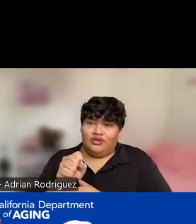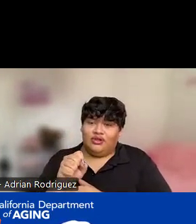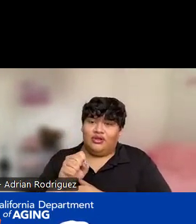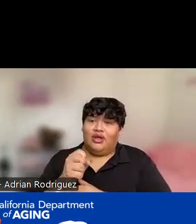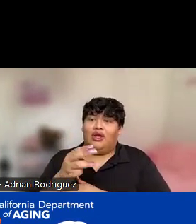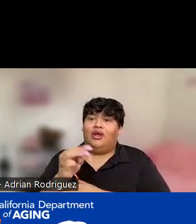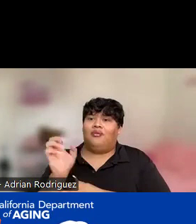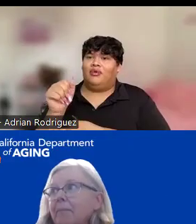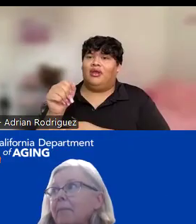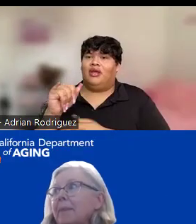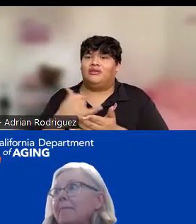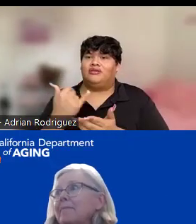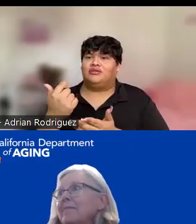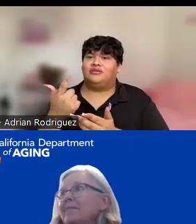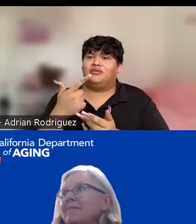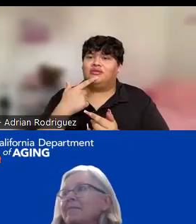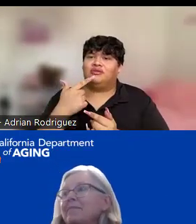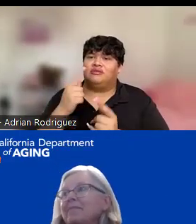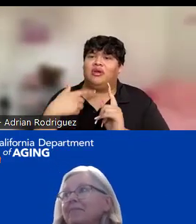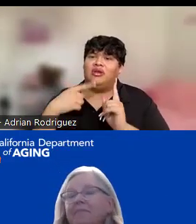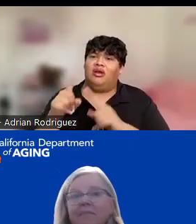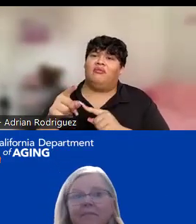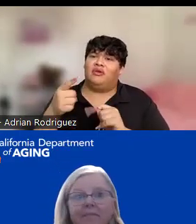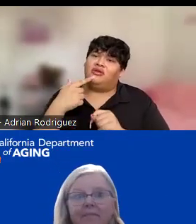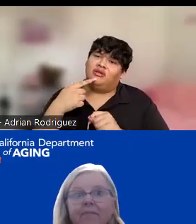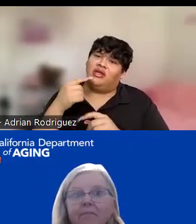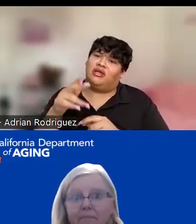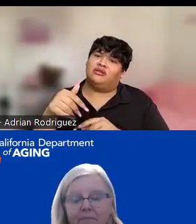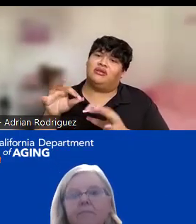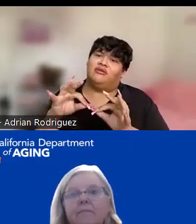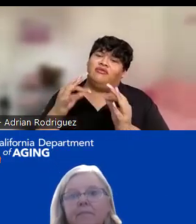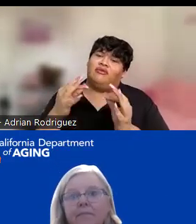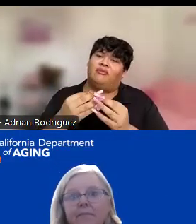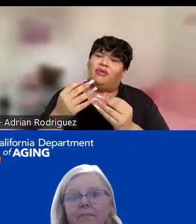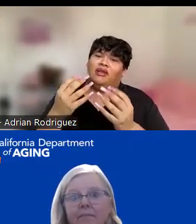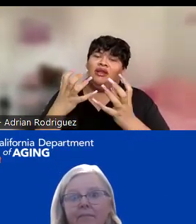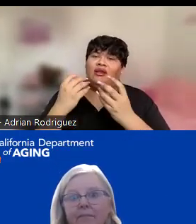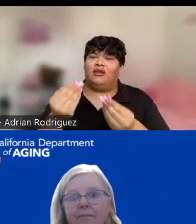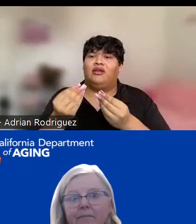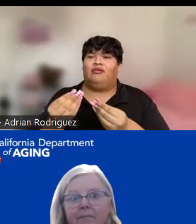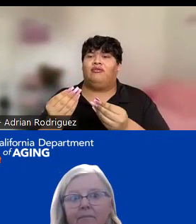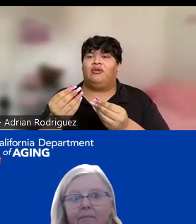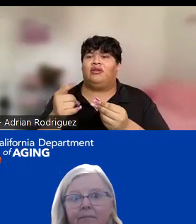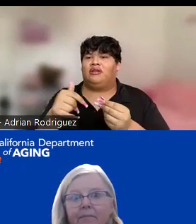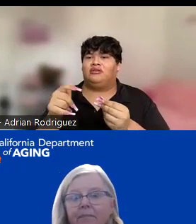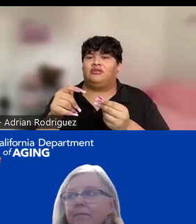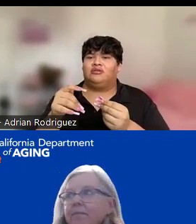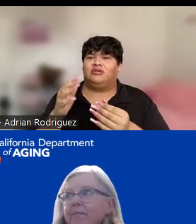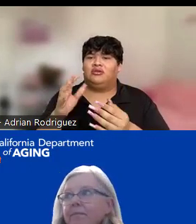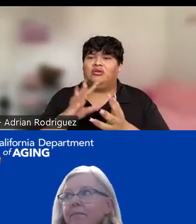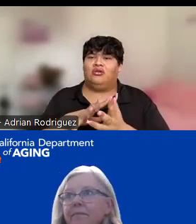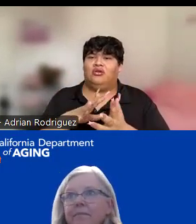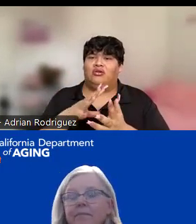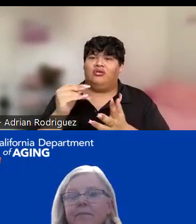Yeah, I just want, I guess the comment is that as a family caregiver, this is all kind of